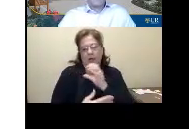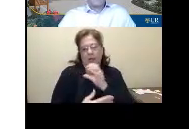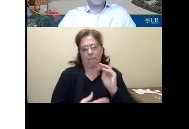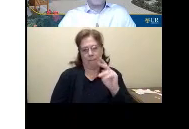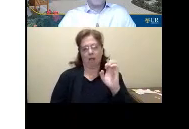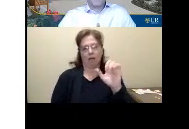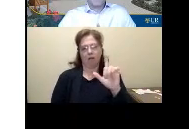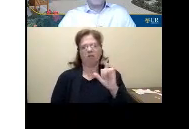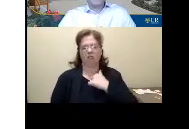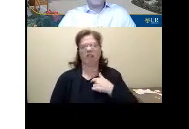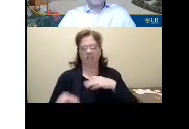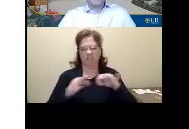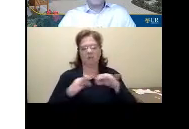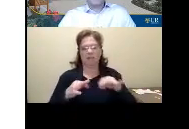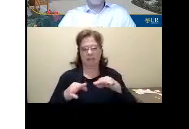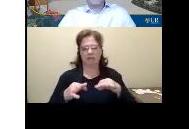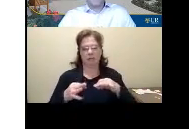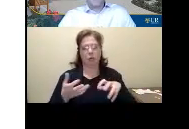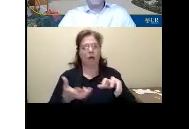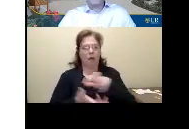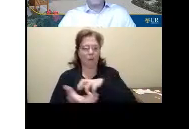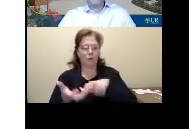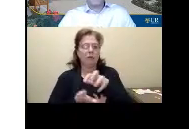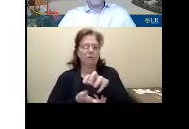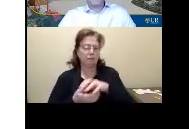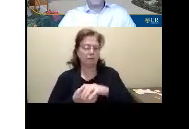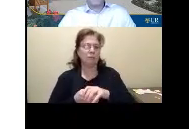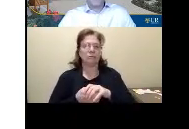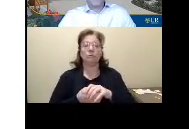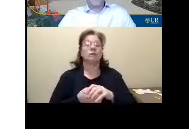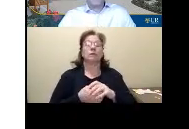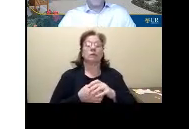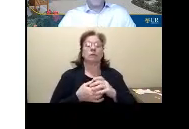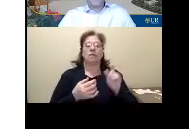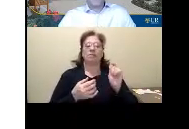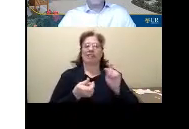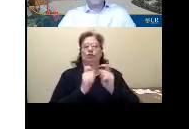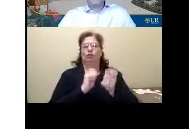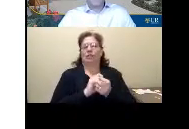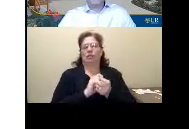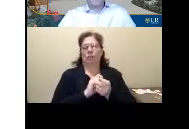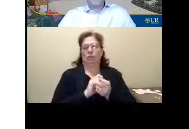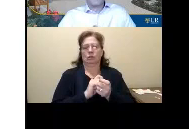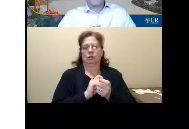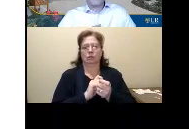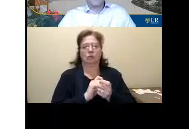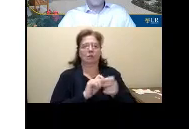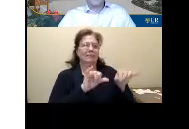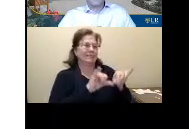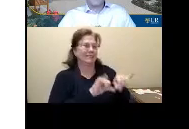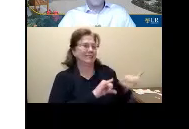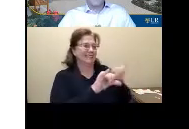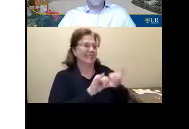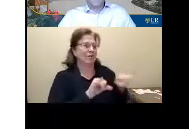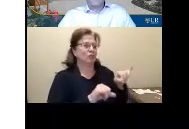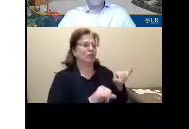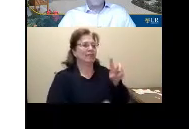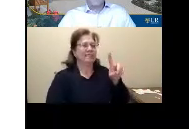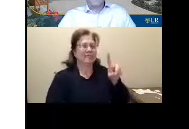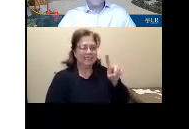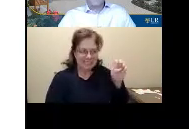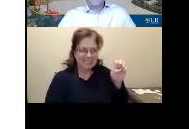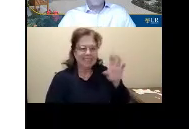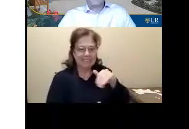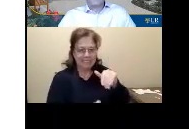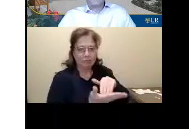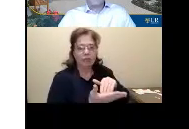model is a change to our current or the standard decentralized model. So typically, a primary care